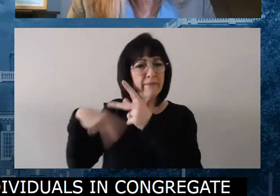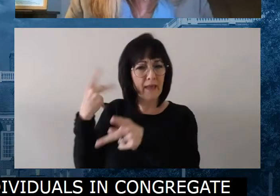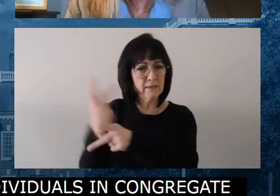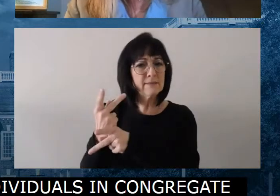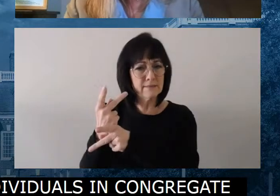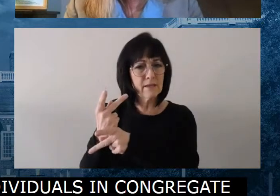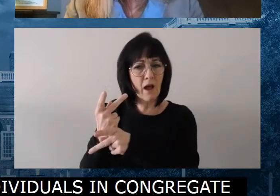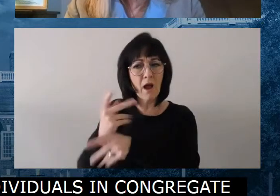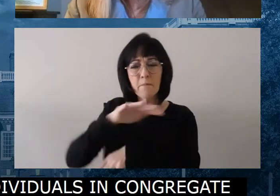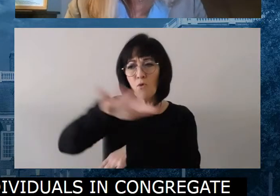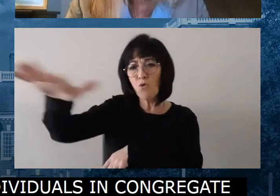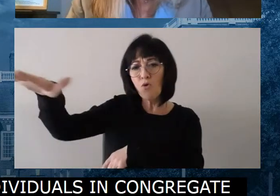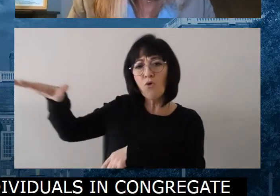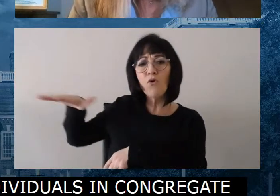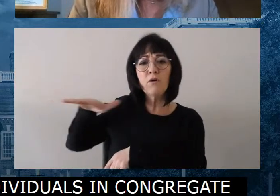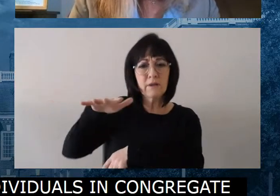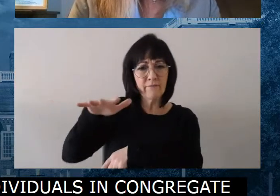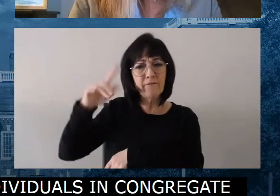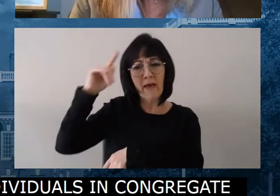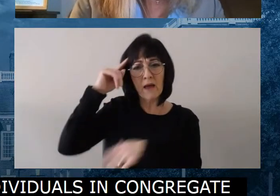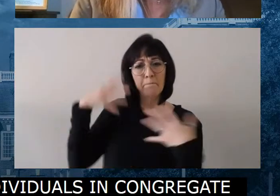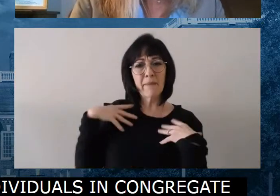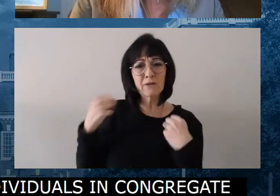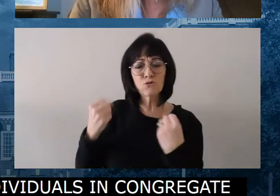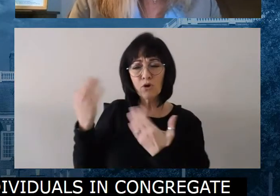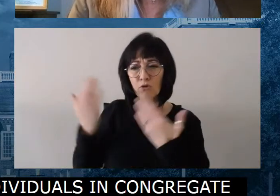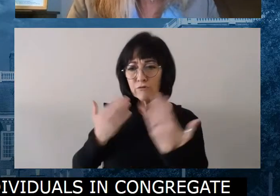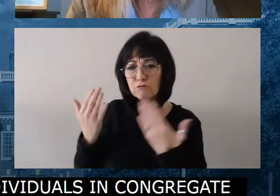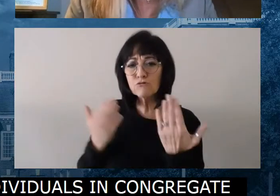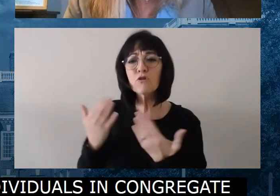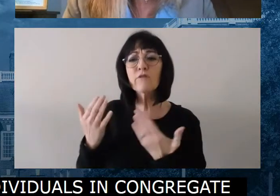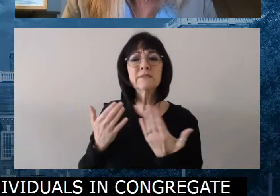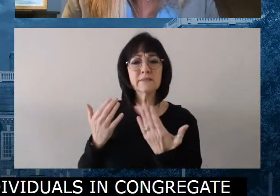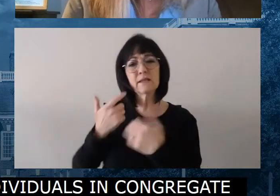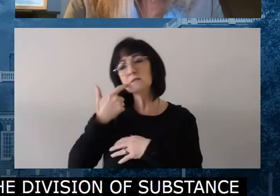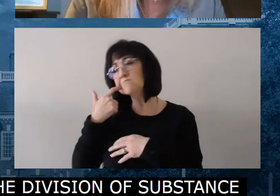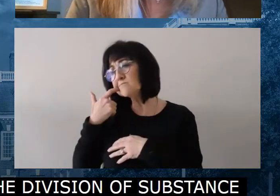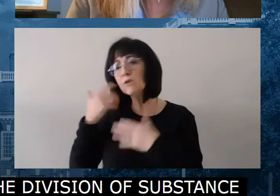Abuse and Mental Health. So we're really excited about the work of